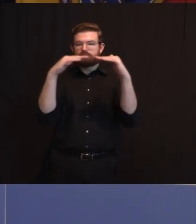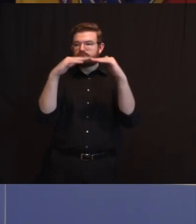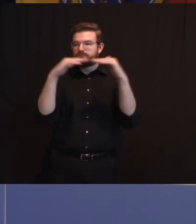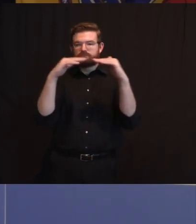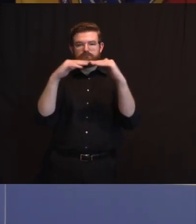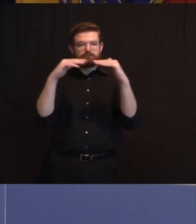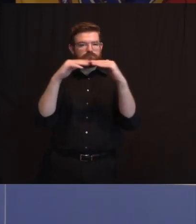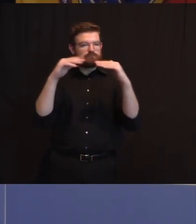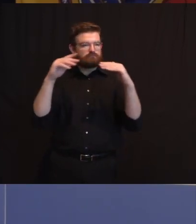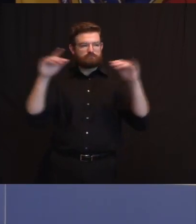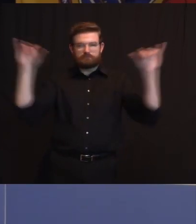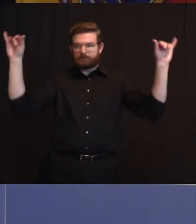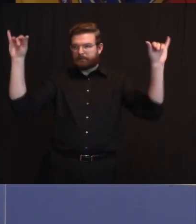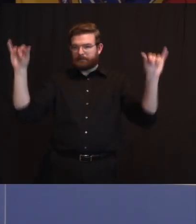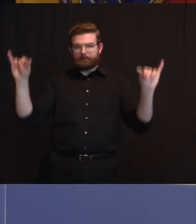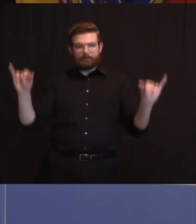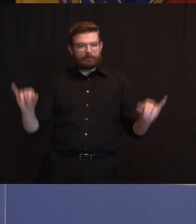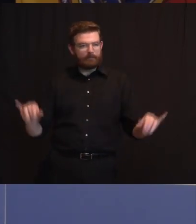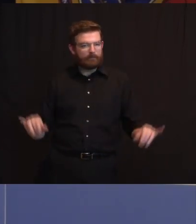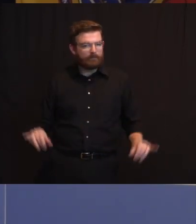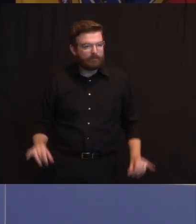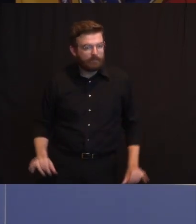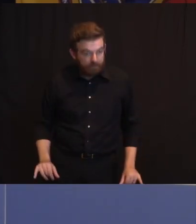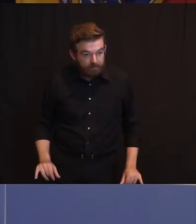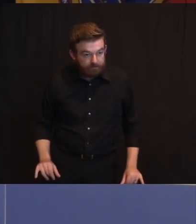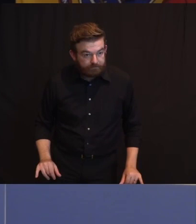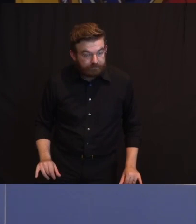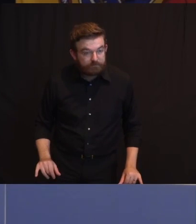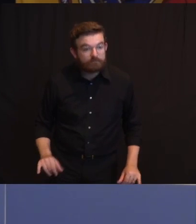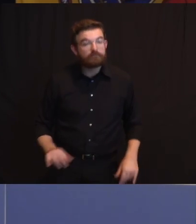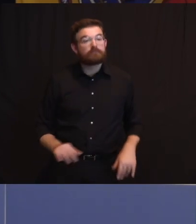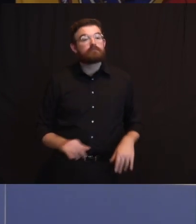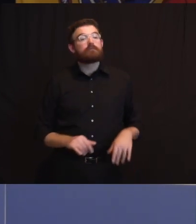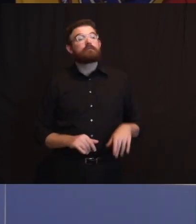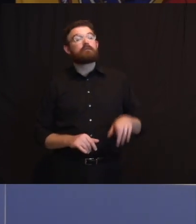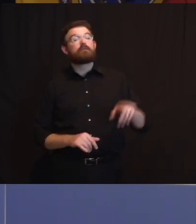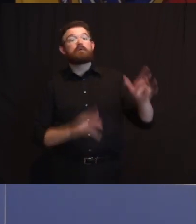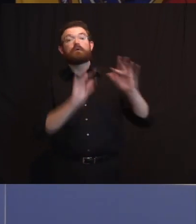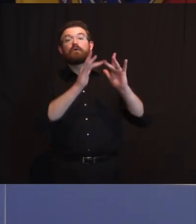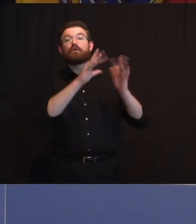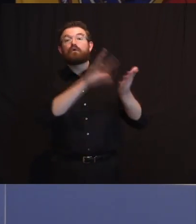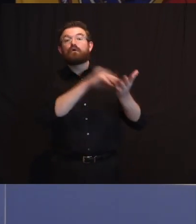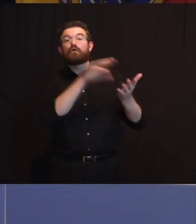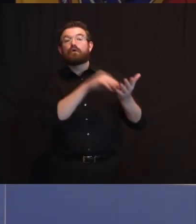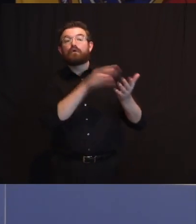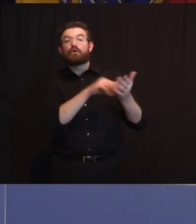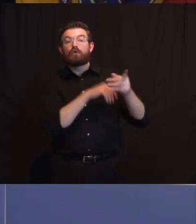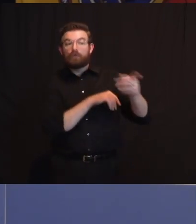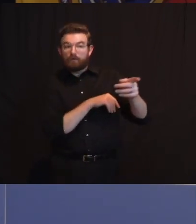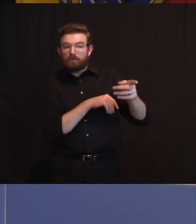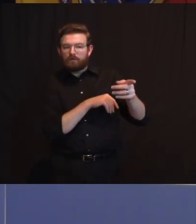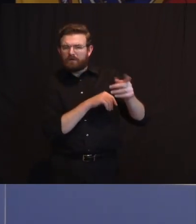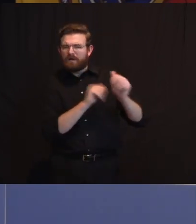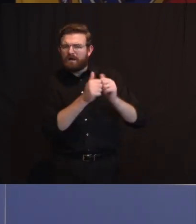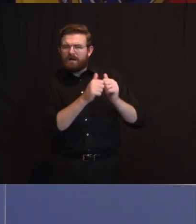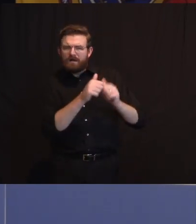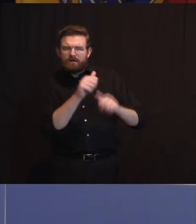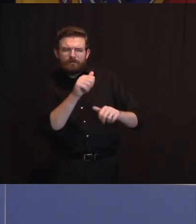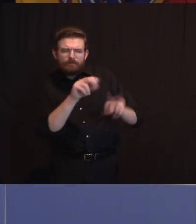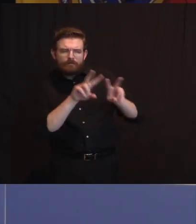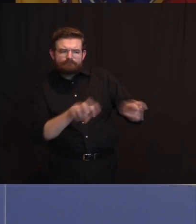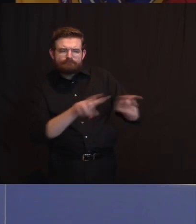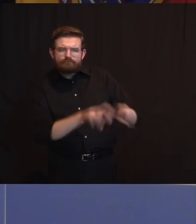school districts will be expected to report data back to the department about student participation in these programs. We understand that this